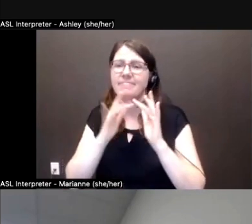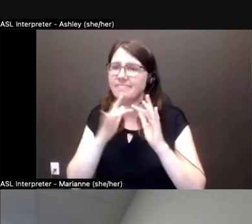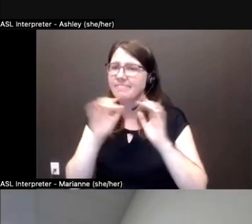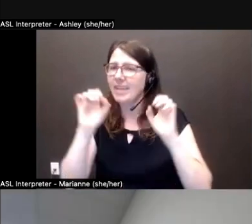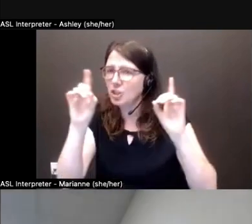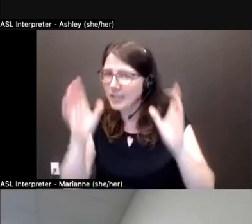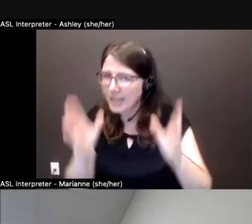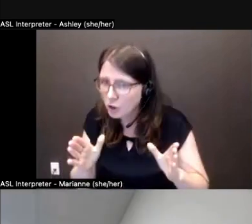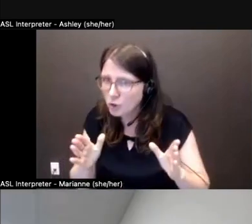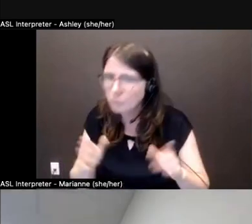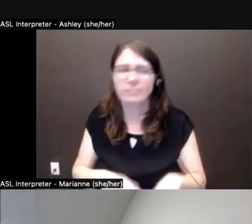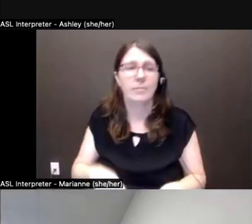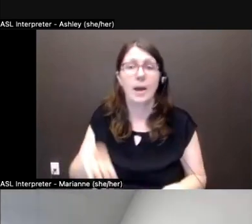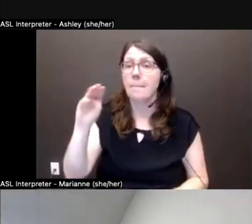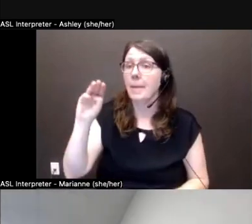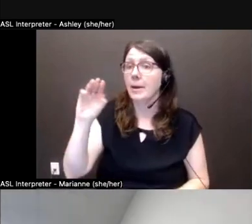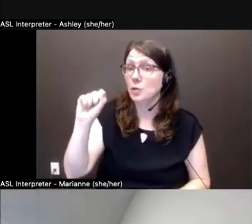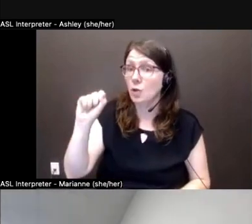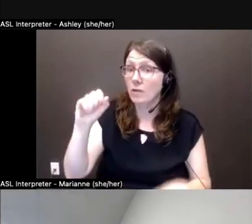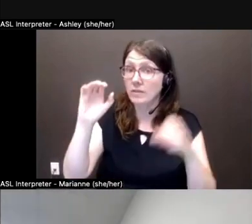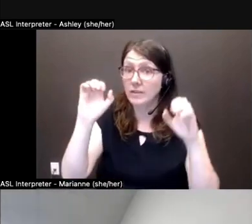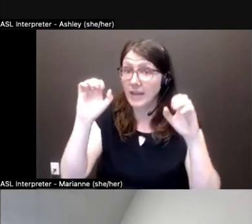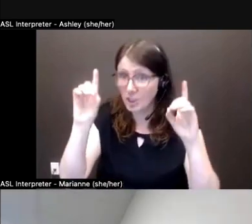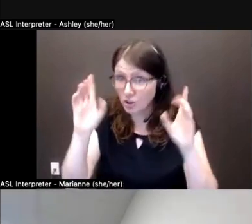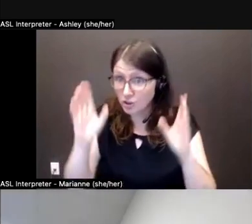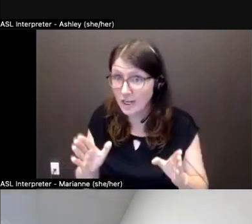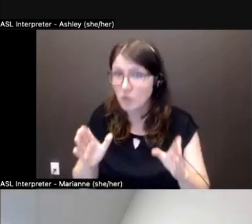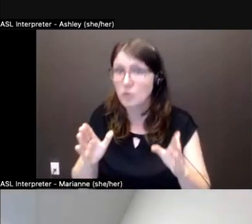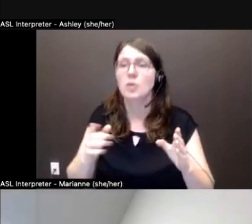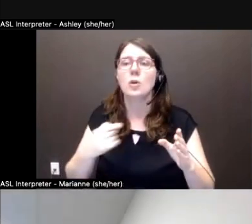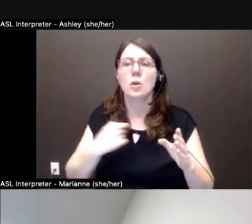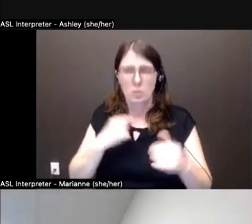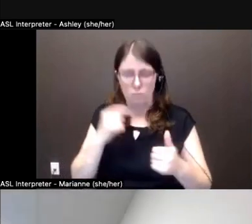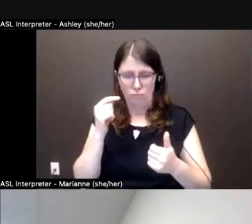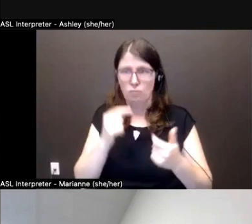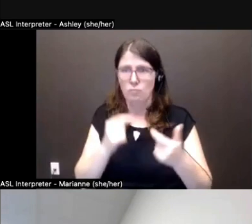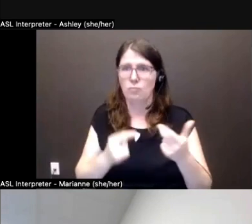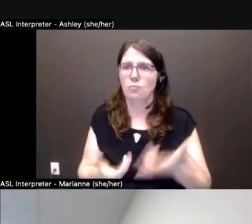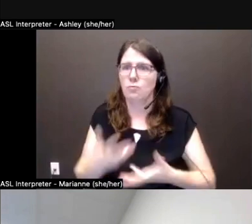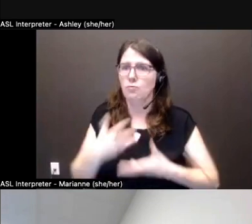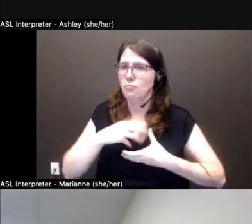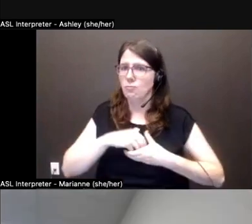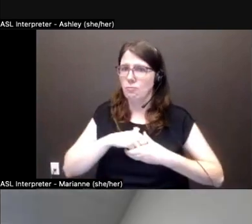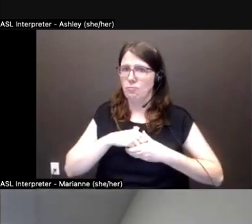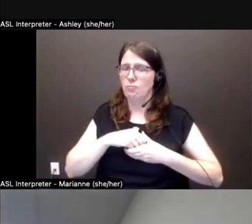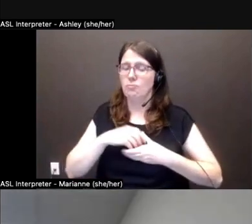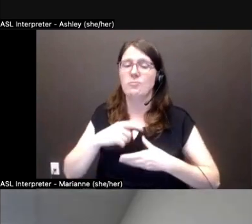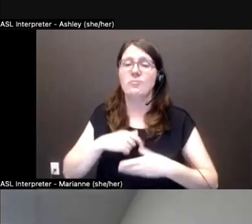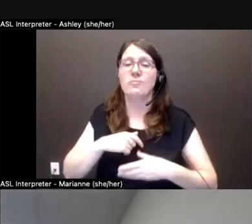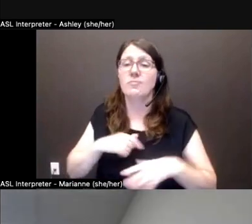great passion about digital literacy again, and I'm an active member of Google Applied Skills Group.